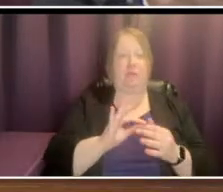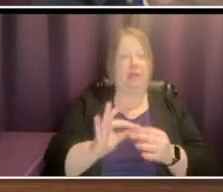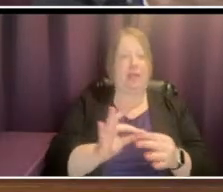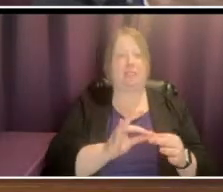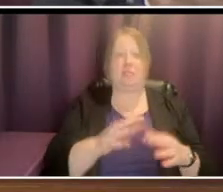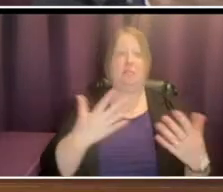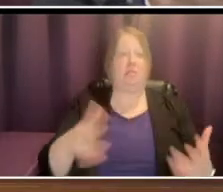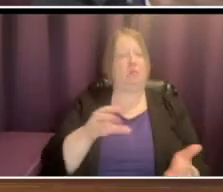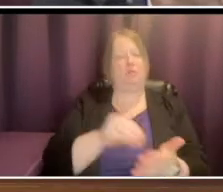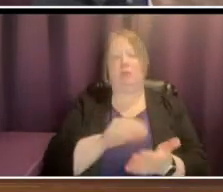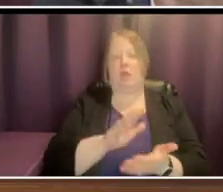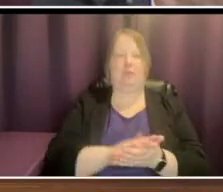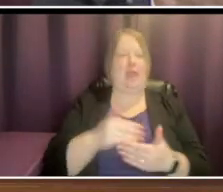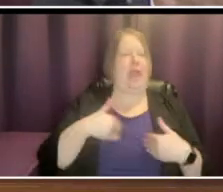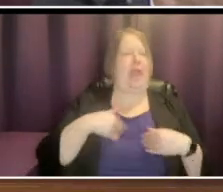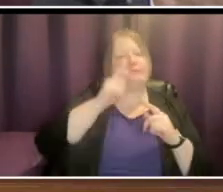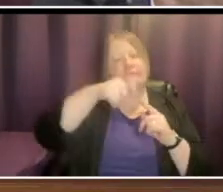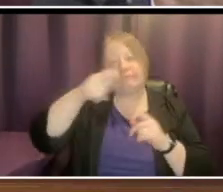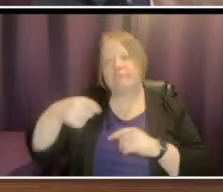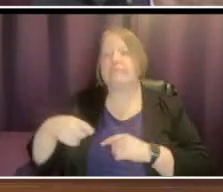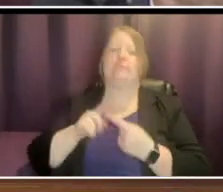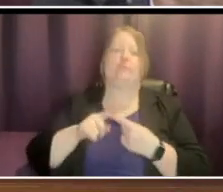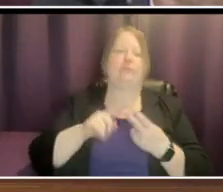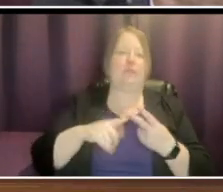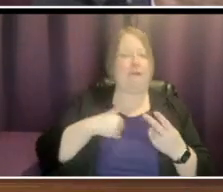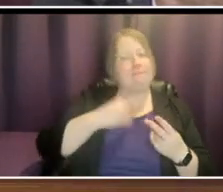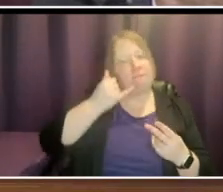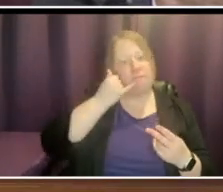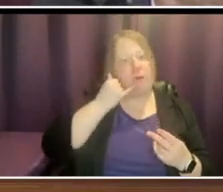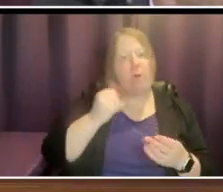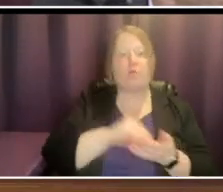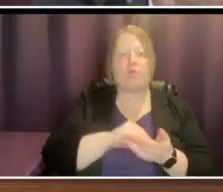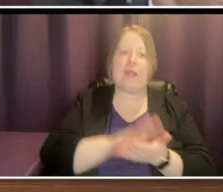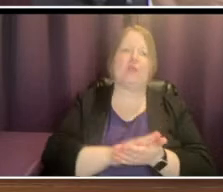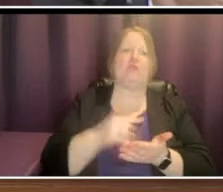video evidence with phone records the Select Committee has obtained.